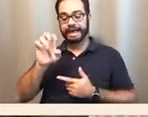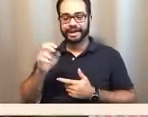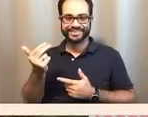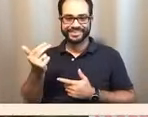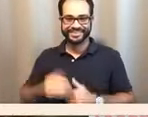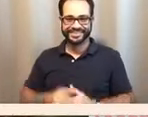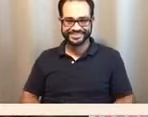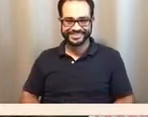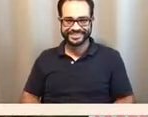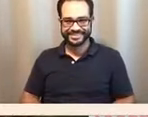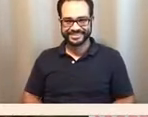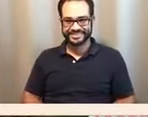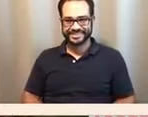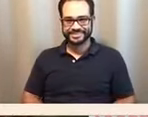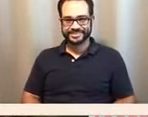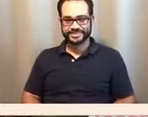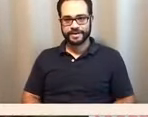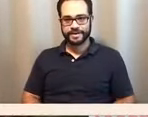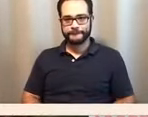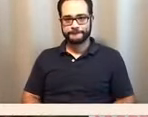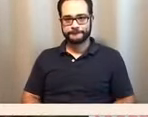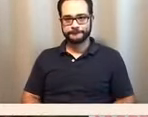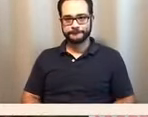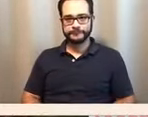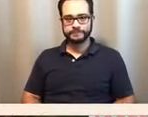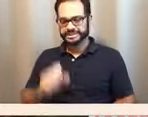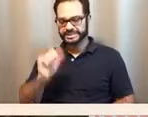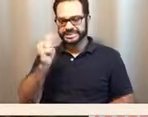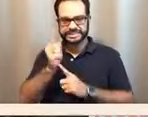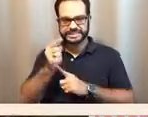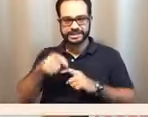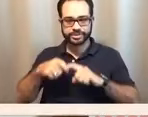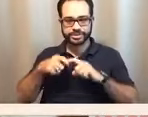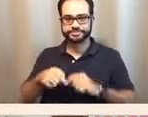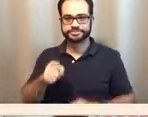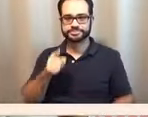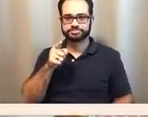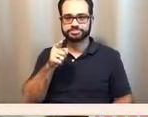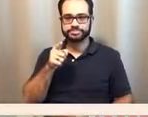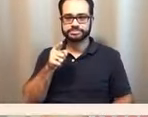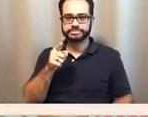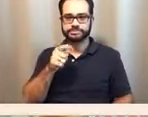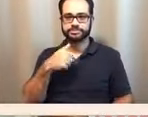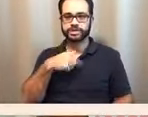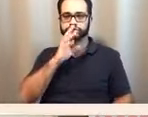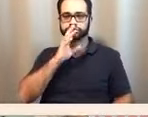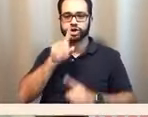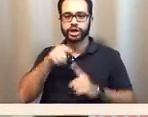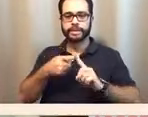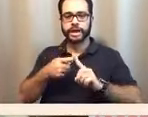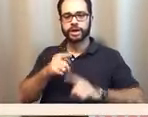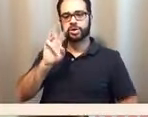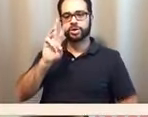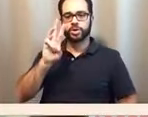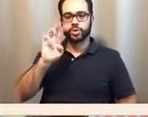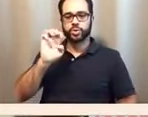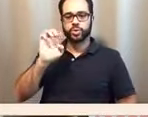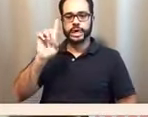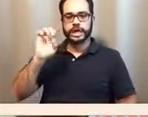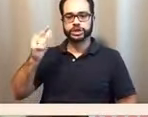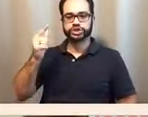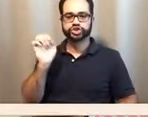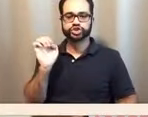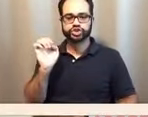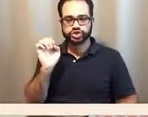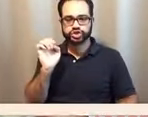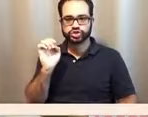Okay, I took a quick 10-second break. I was talking about wedge